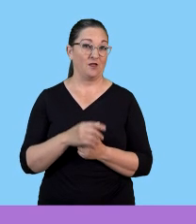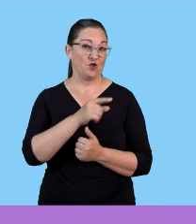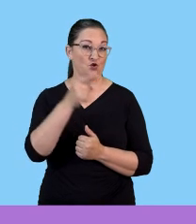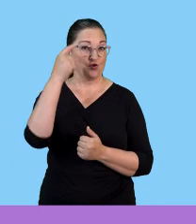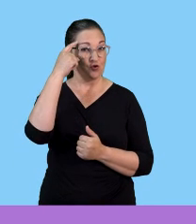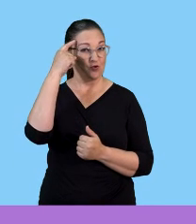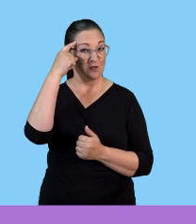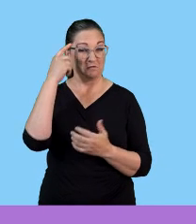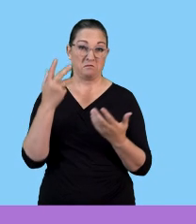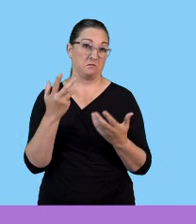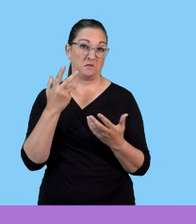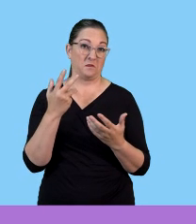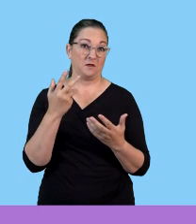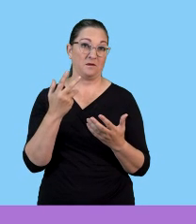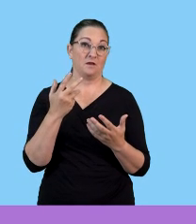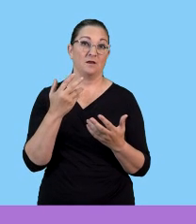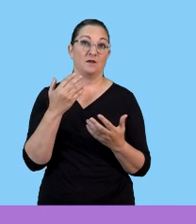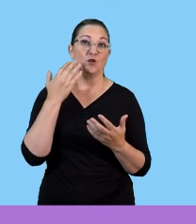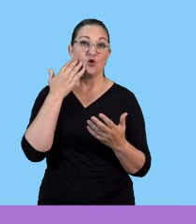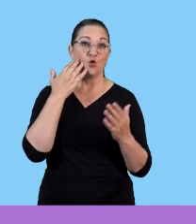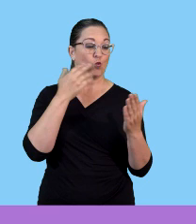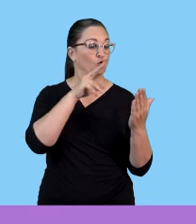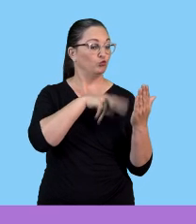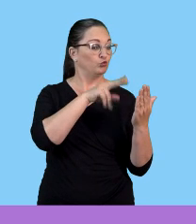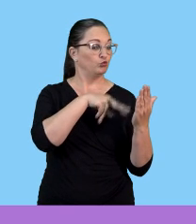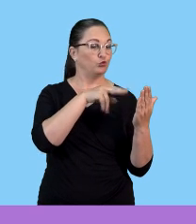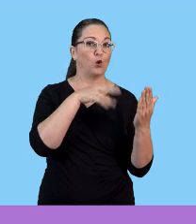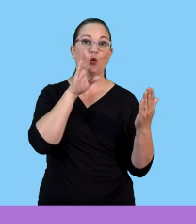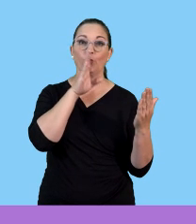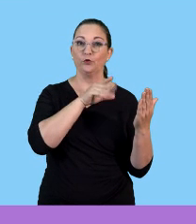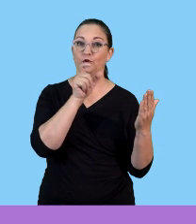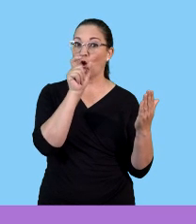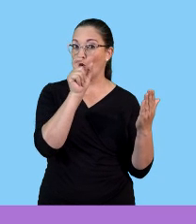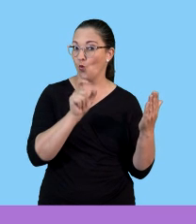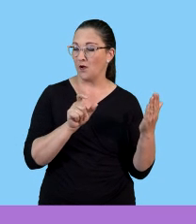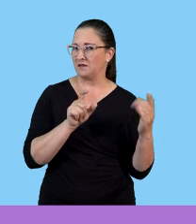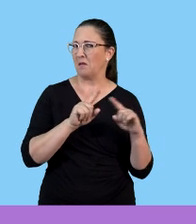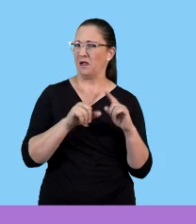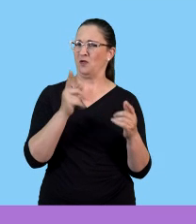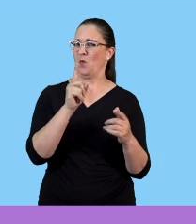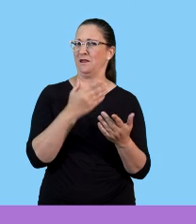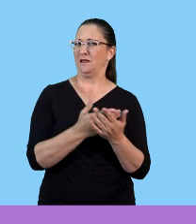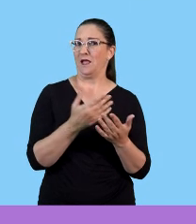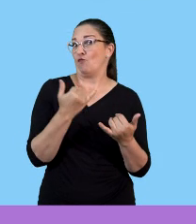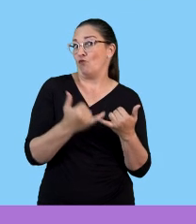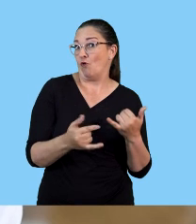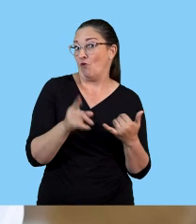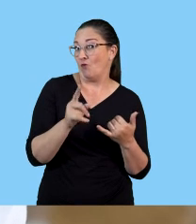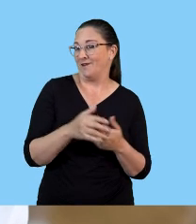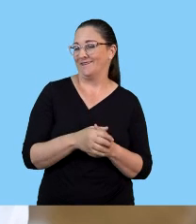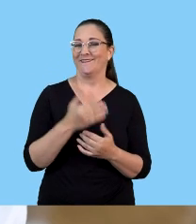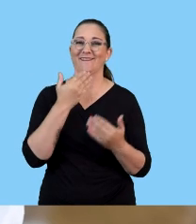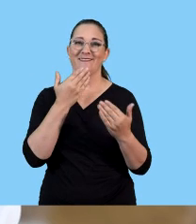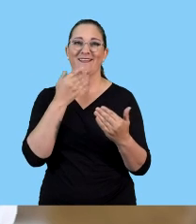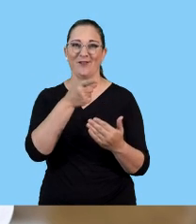think of a disadvantage of an assembly diagram without words, like the one on that side? Thanks